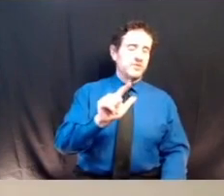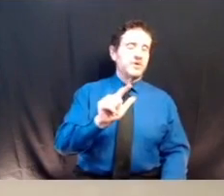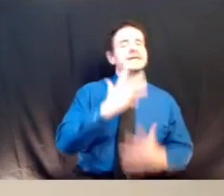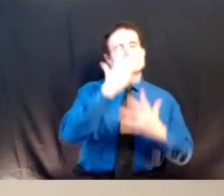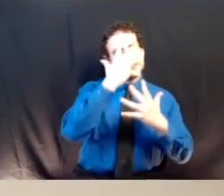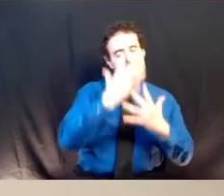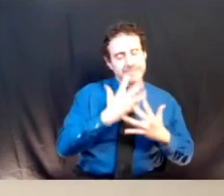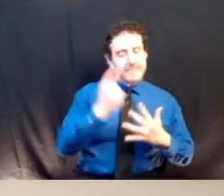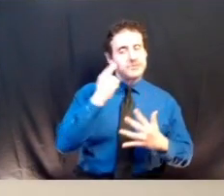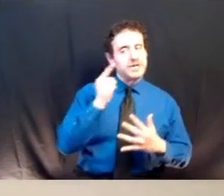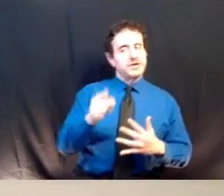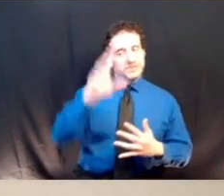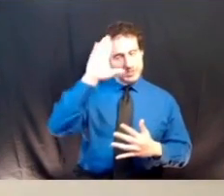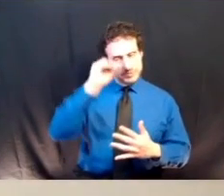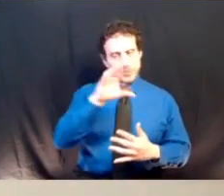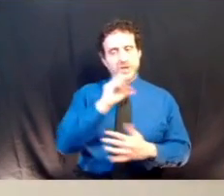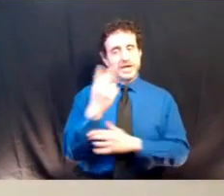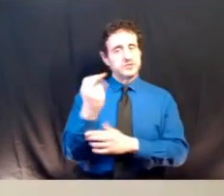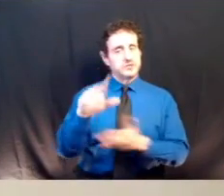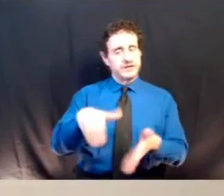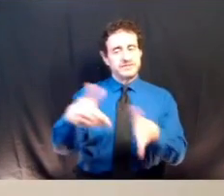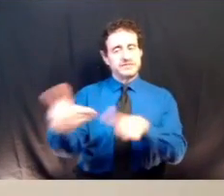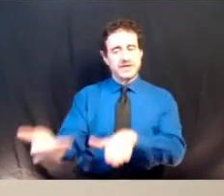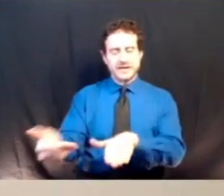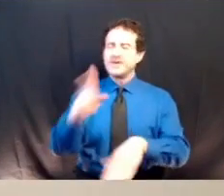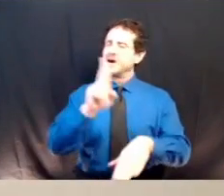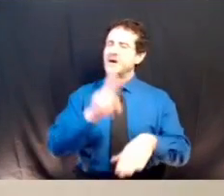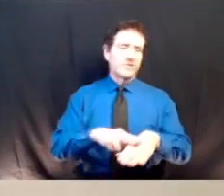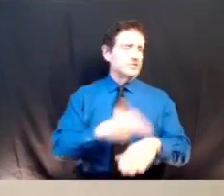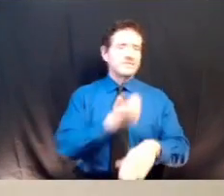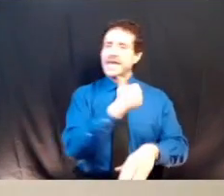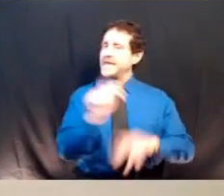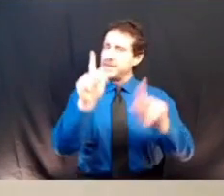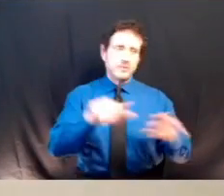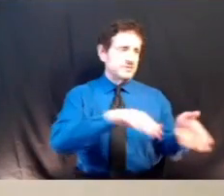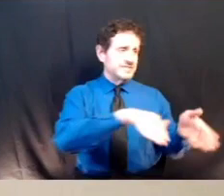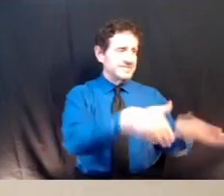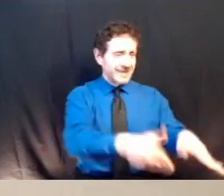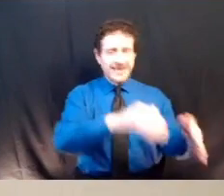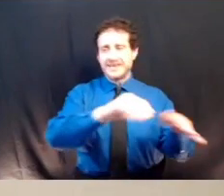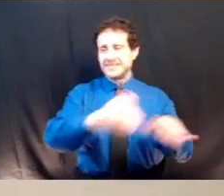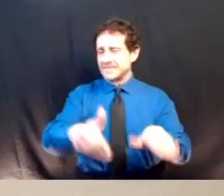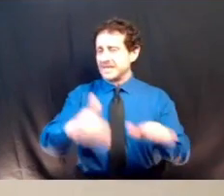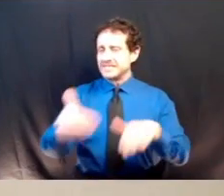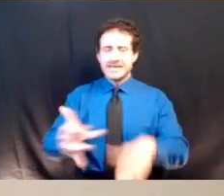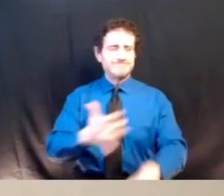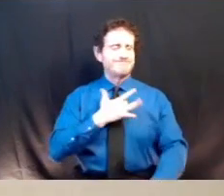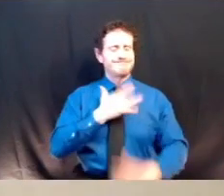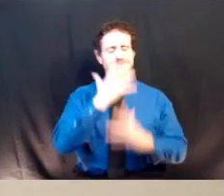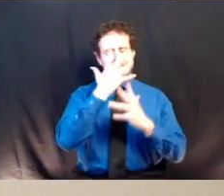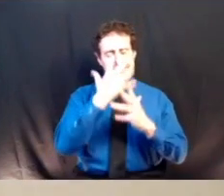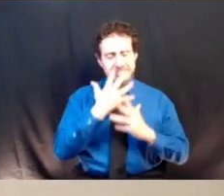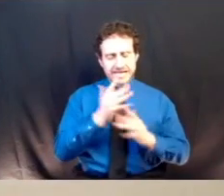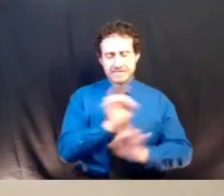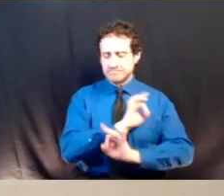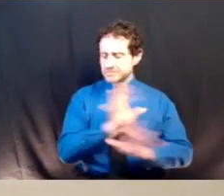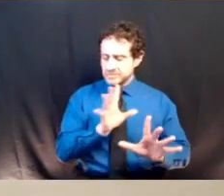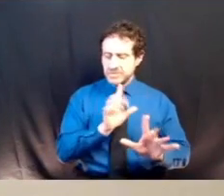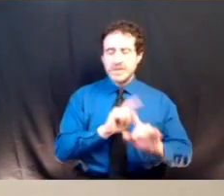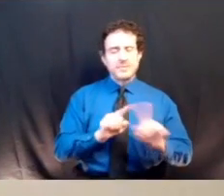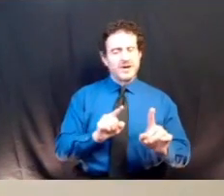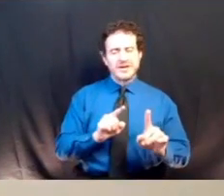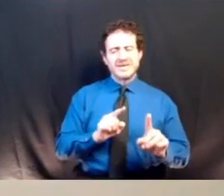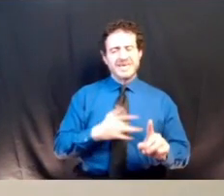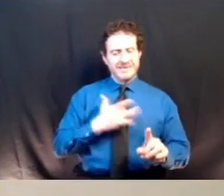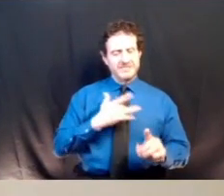course, every life lost is a tragedy, but it is somehow just more emotional